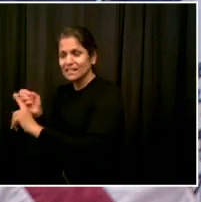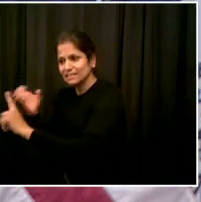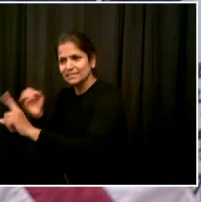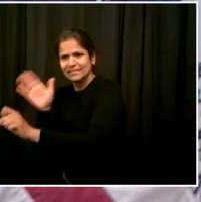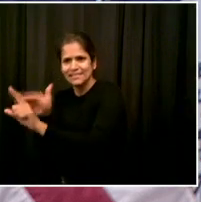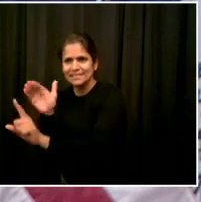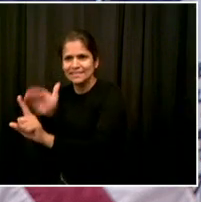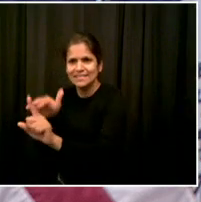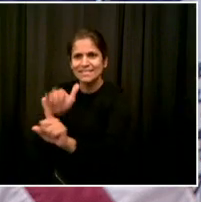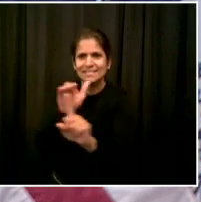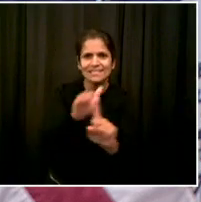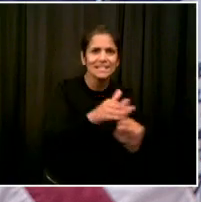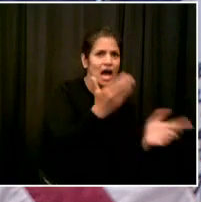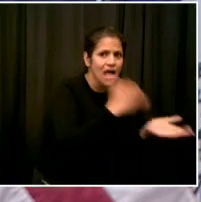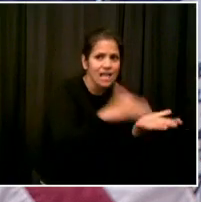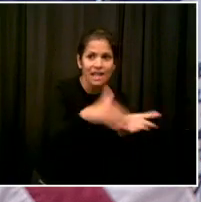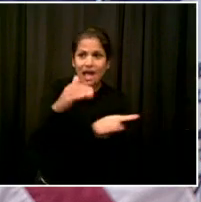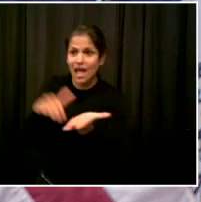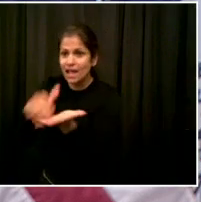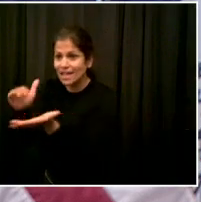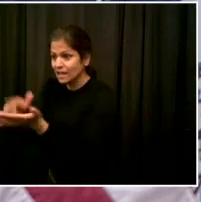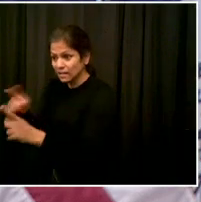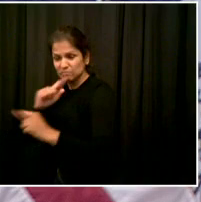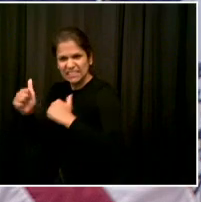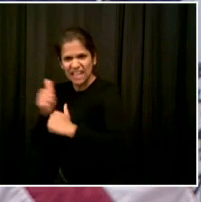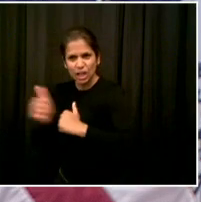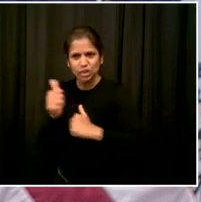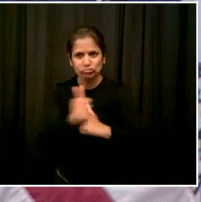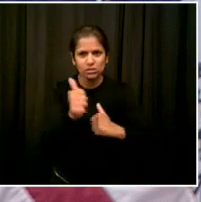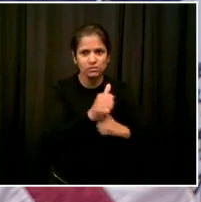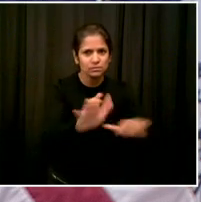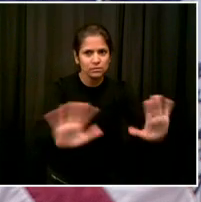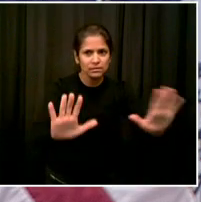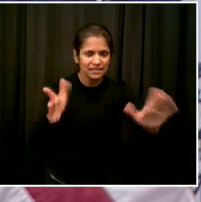that will affect a lot of the reality as well.